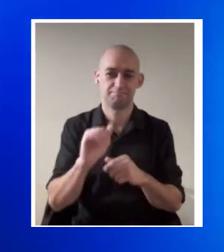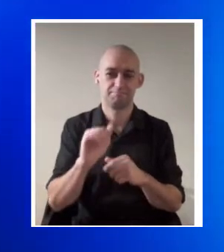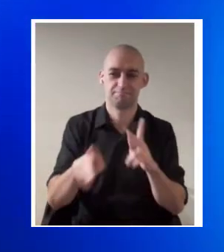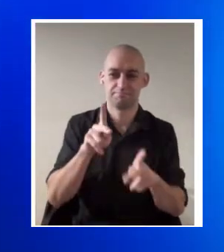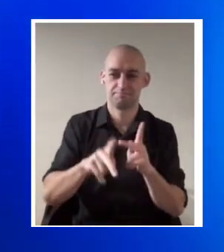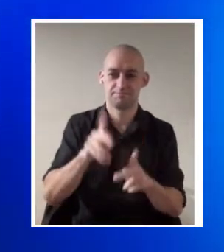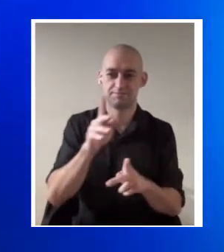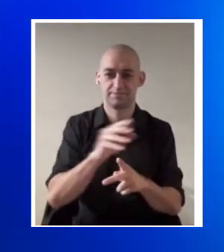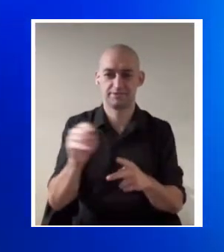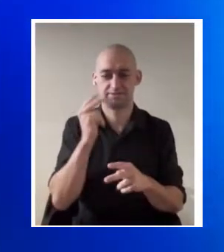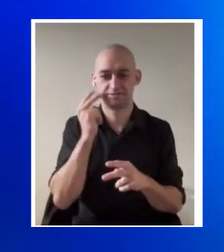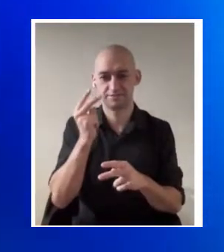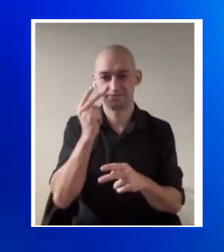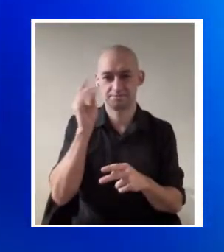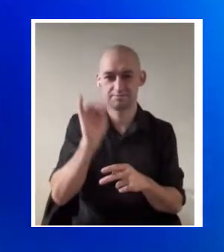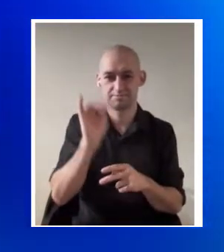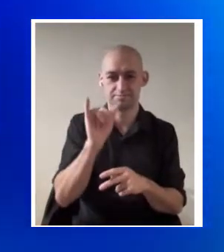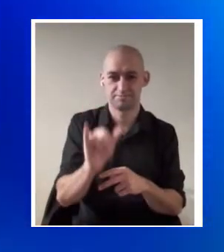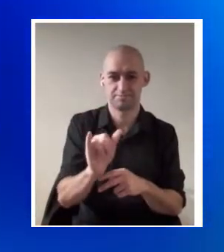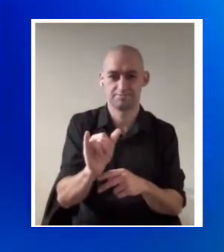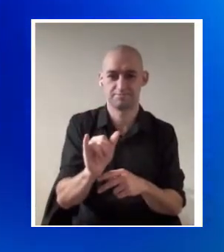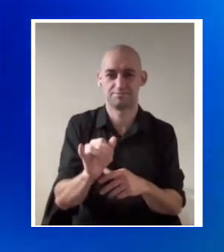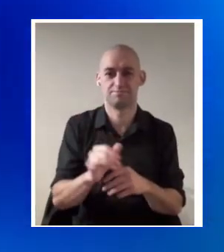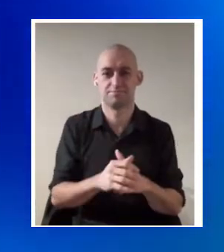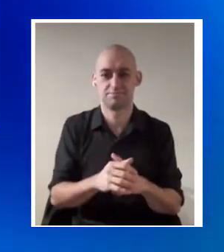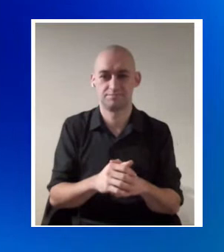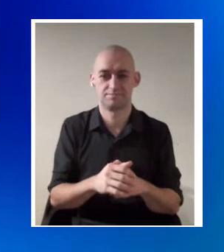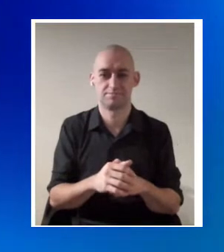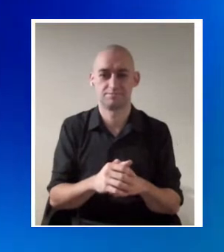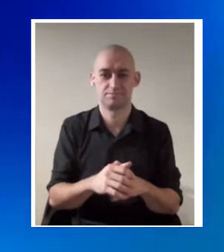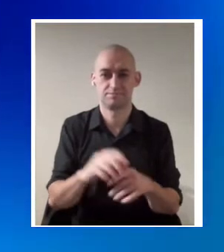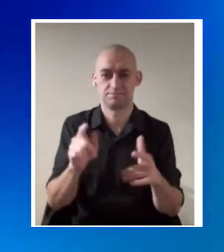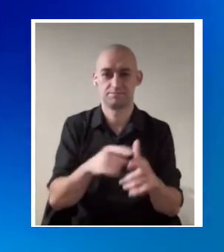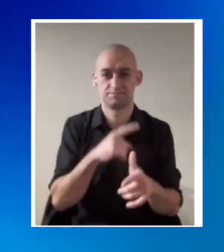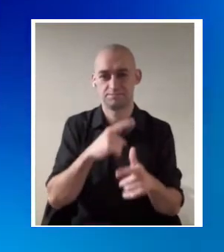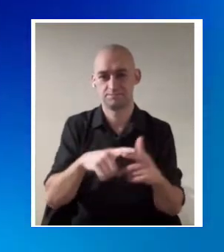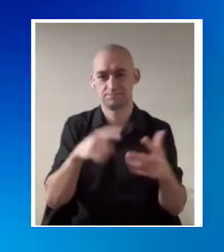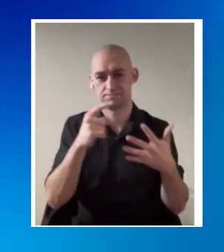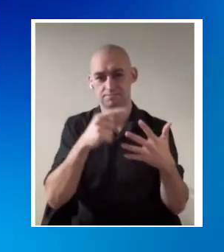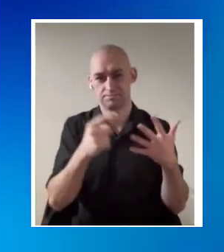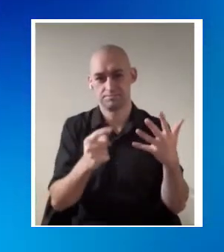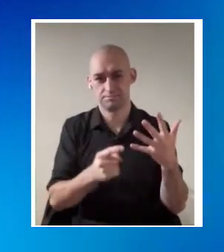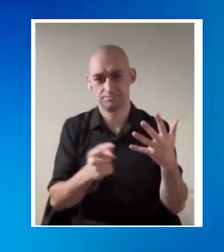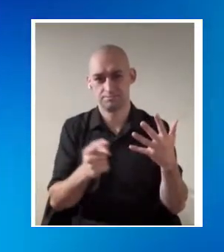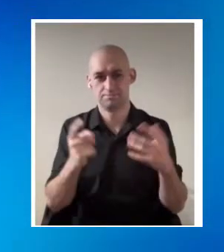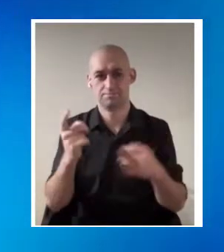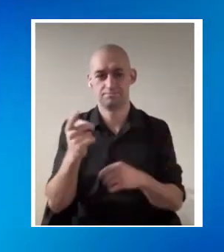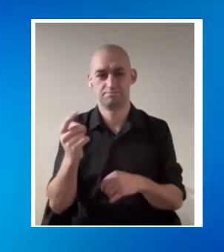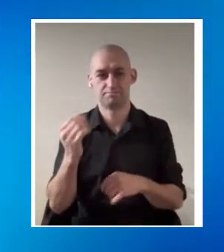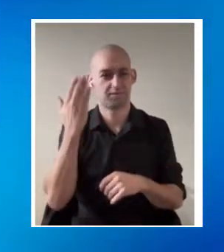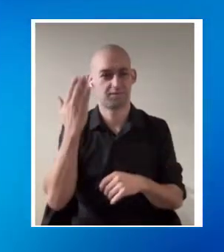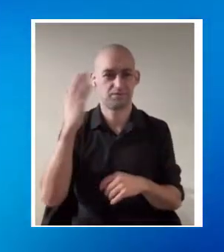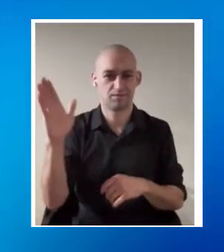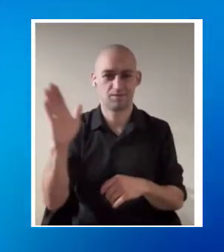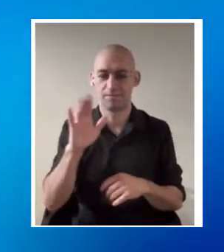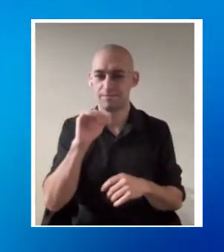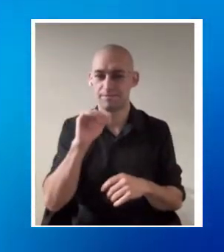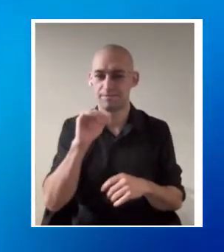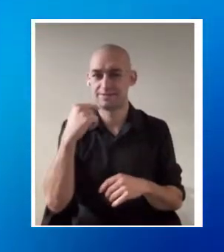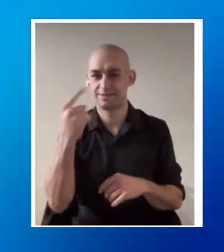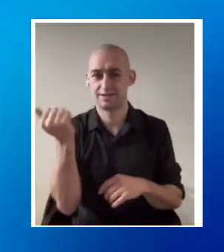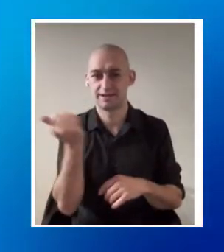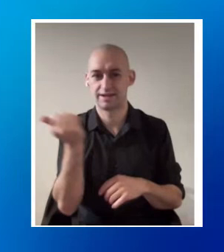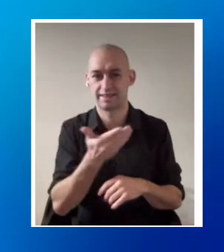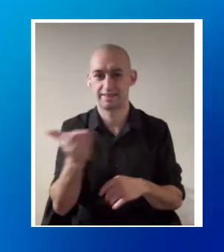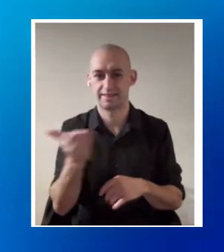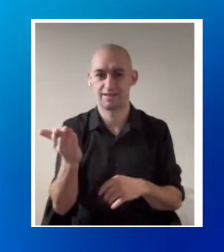are saying this. You know, then, a minute and a half. I don't know, you know, if they're not saying anything.